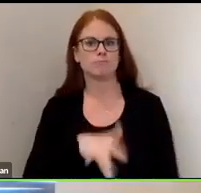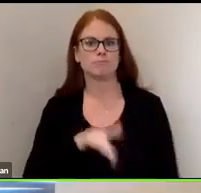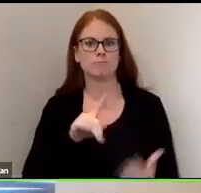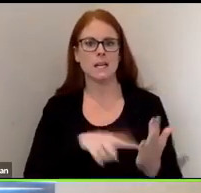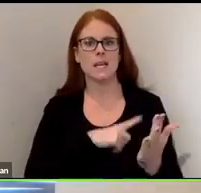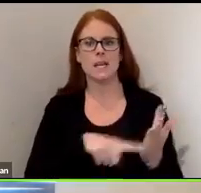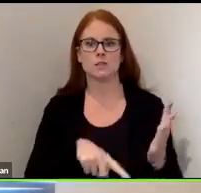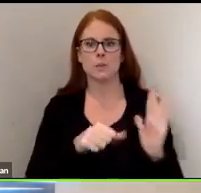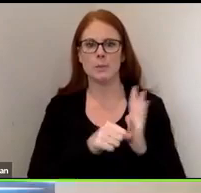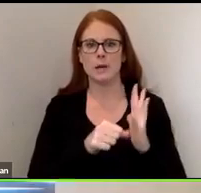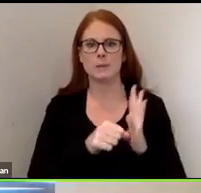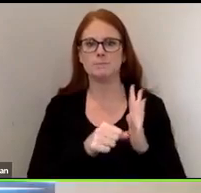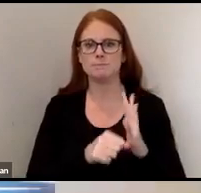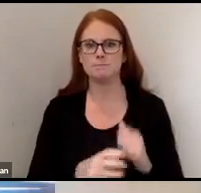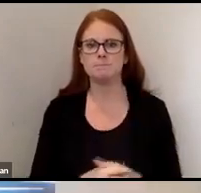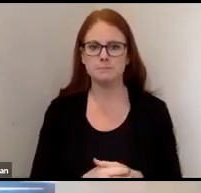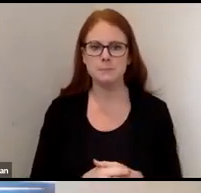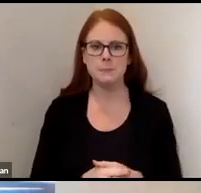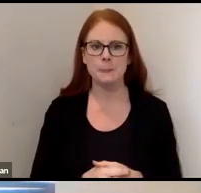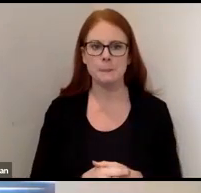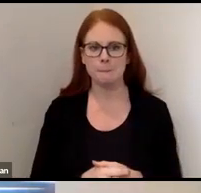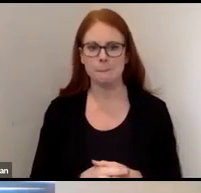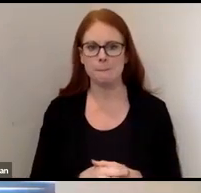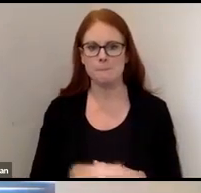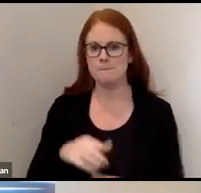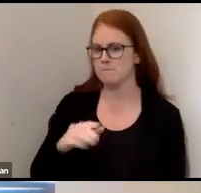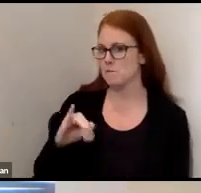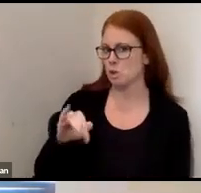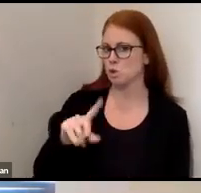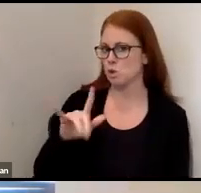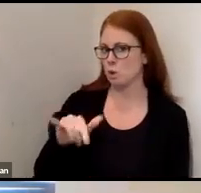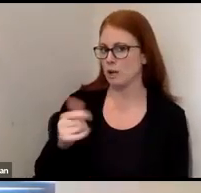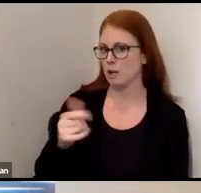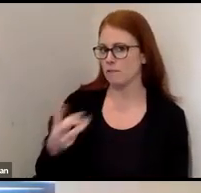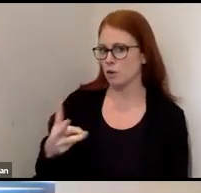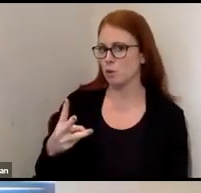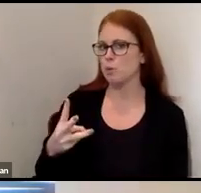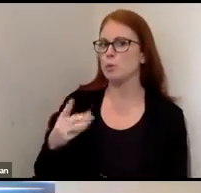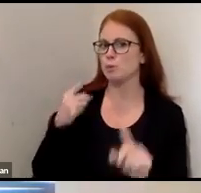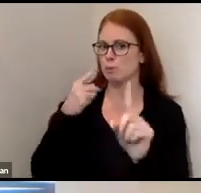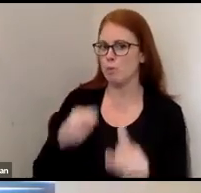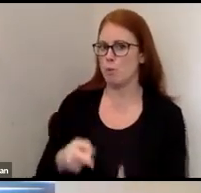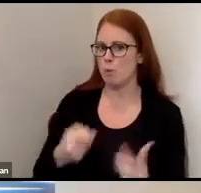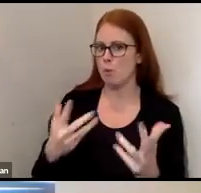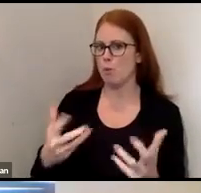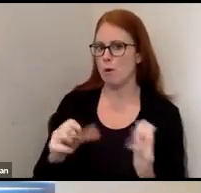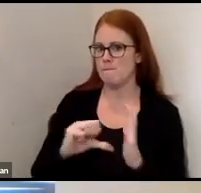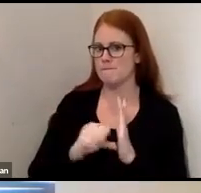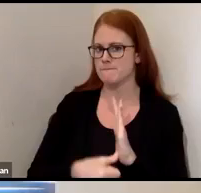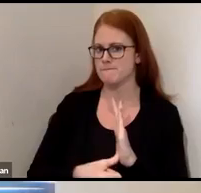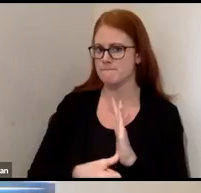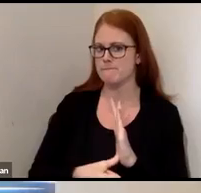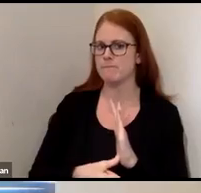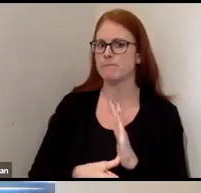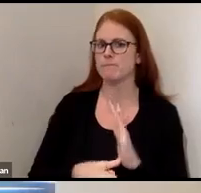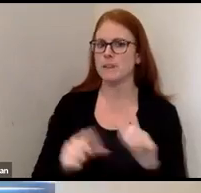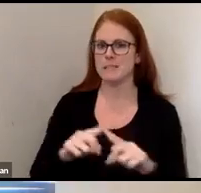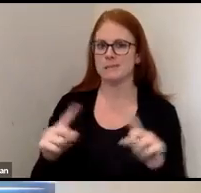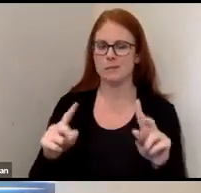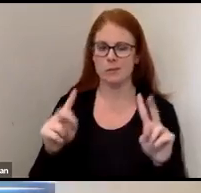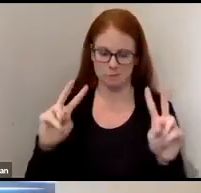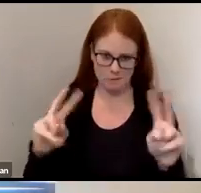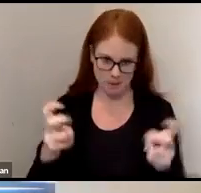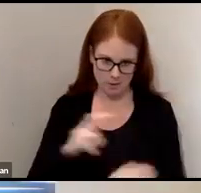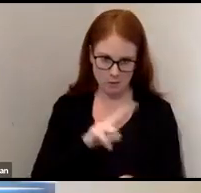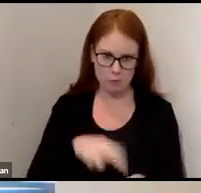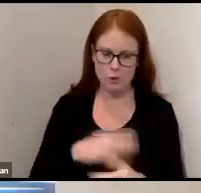button. Yeah, and Jody, a couple of points that I would make, different topics, of course. Thank